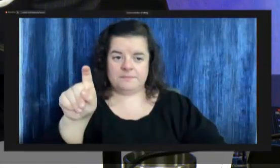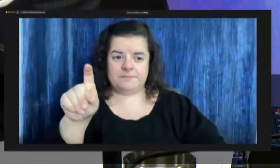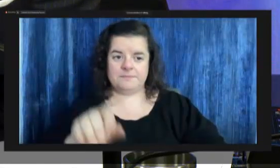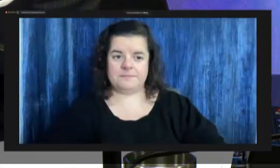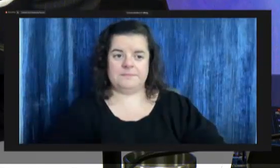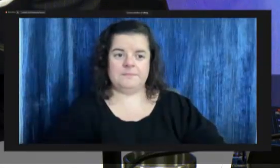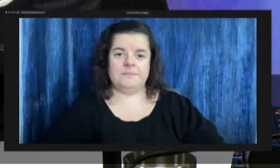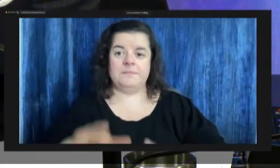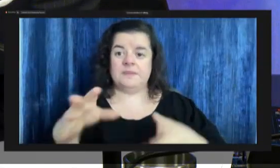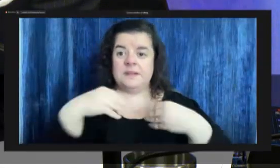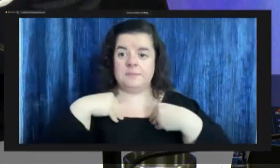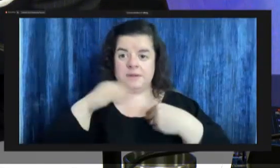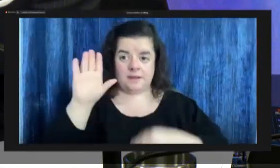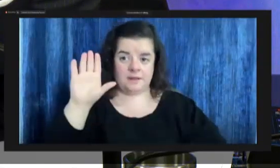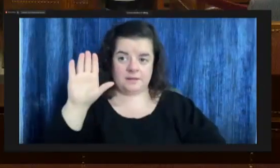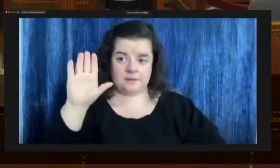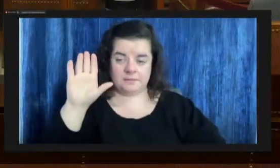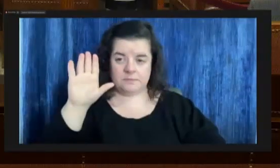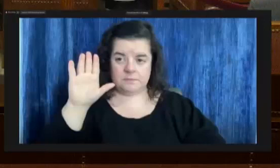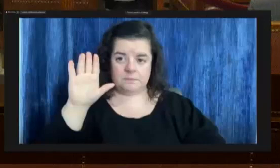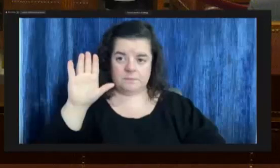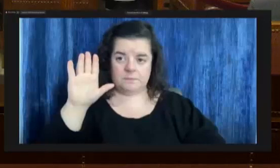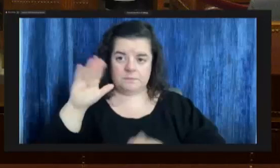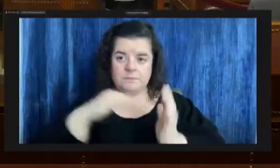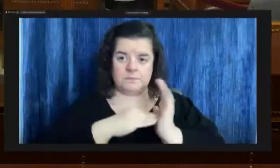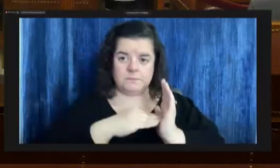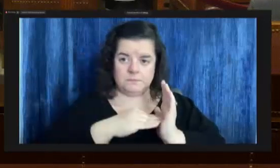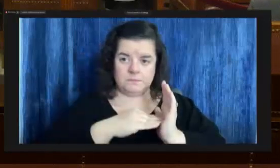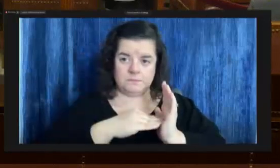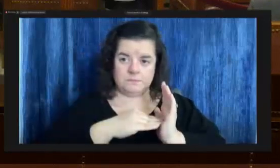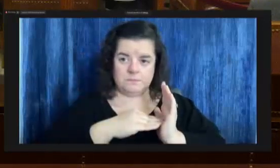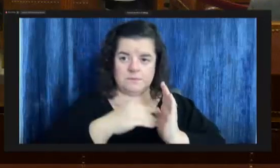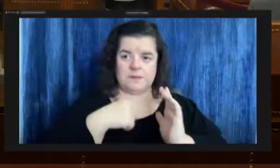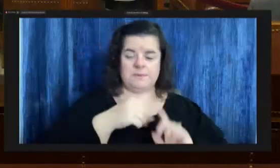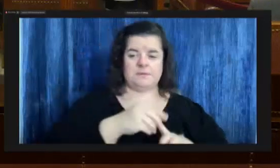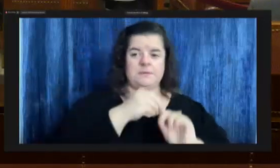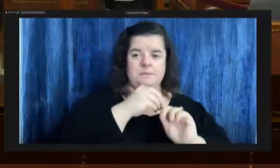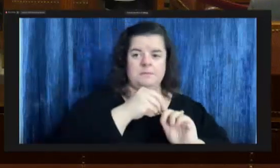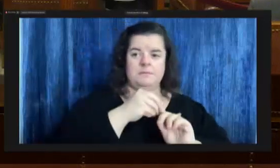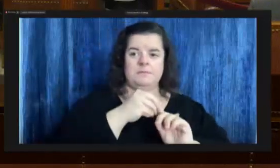All those in favor say aye. Aye. Any opposed? Abstain. One abstention.